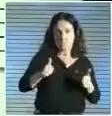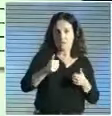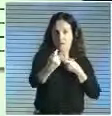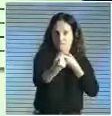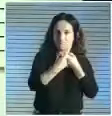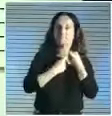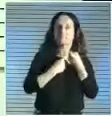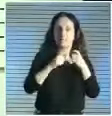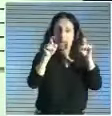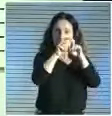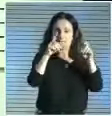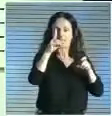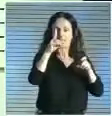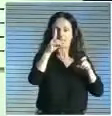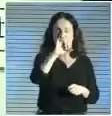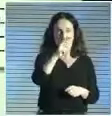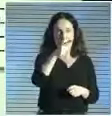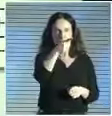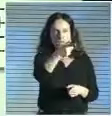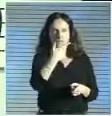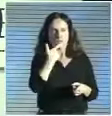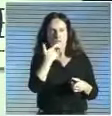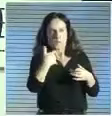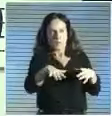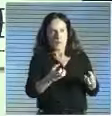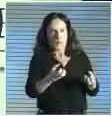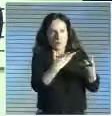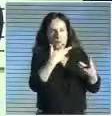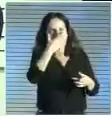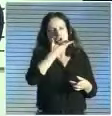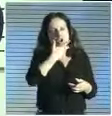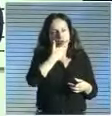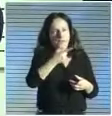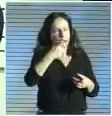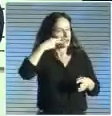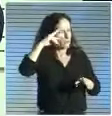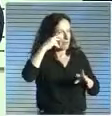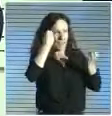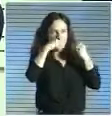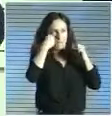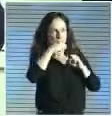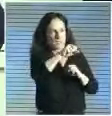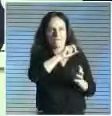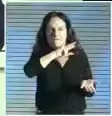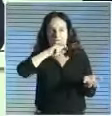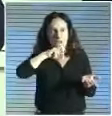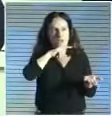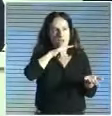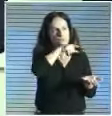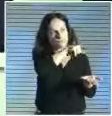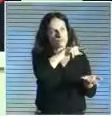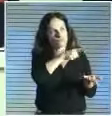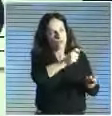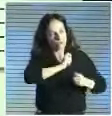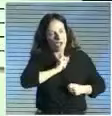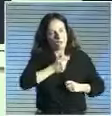knowledge, experience, practice that allow us to be quicker for the